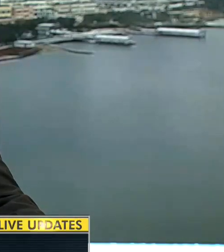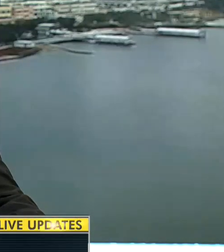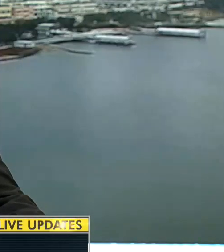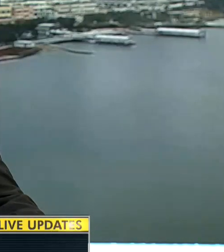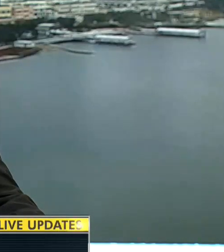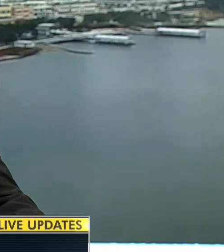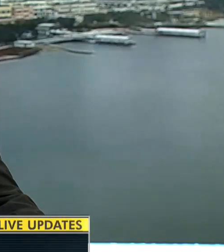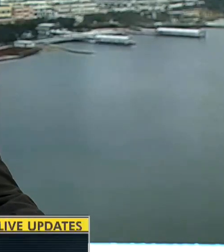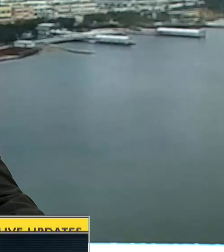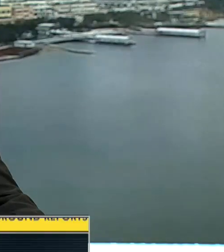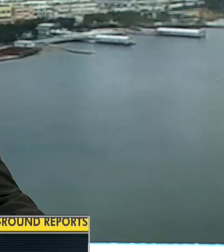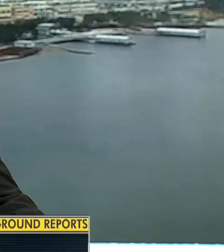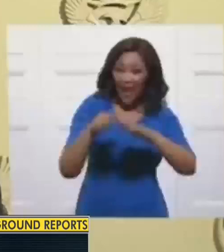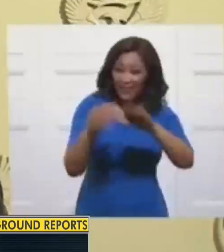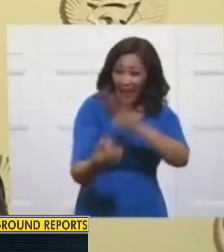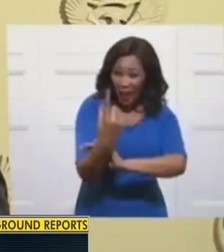infections.